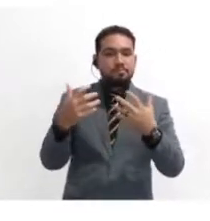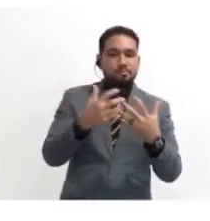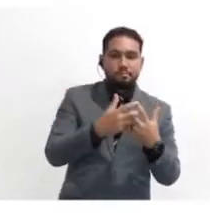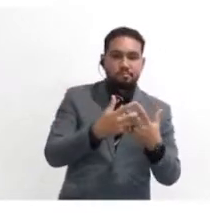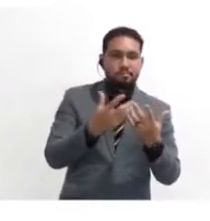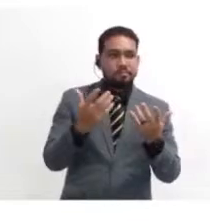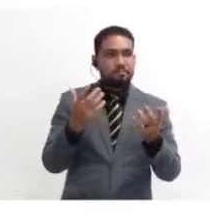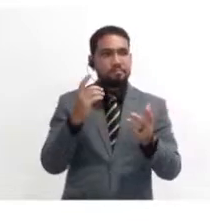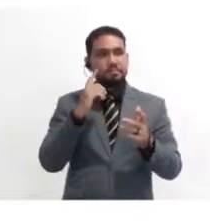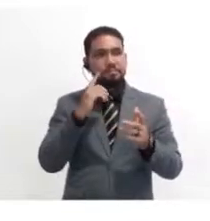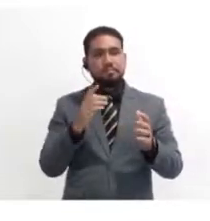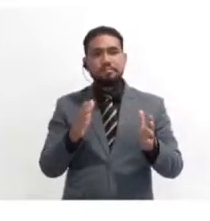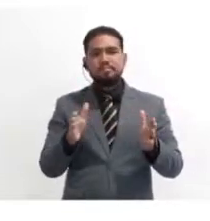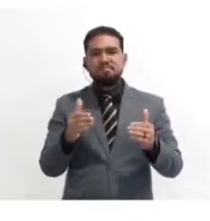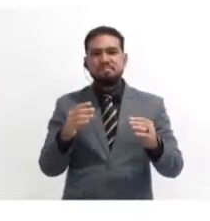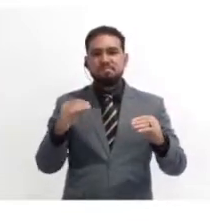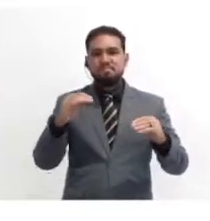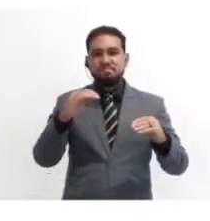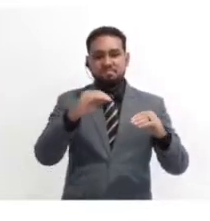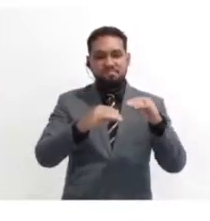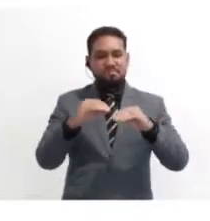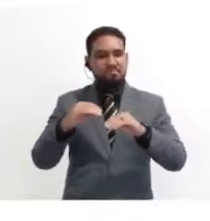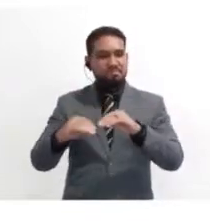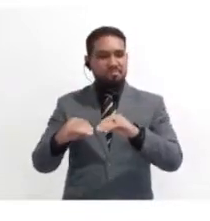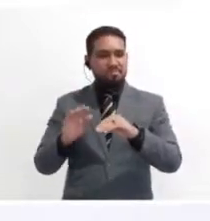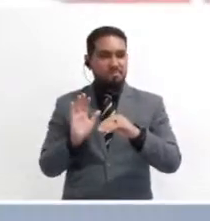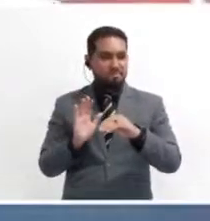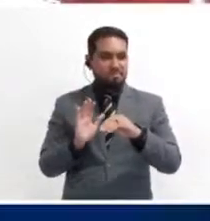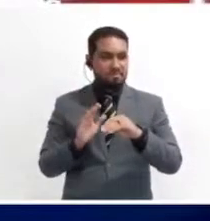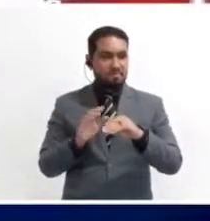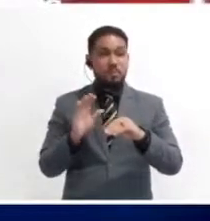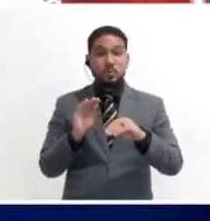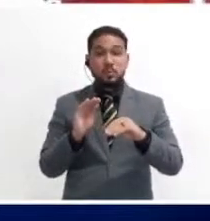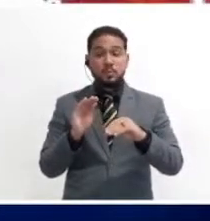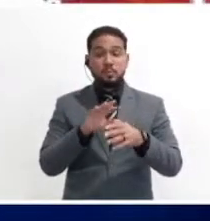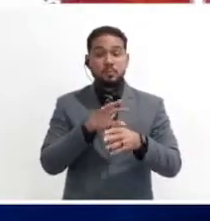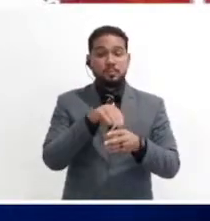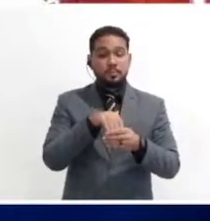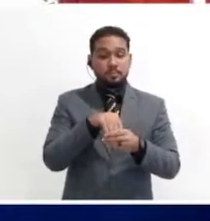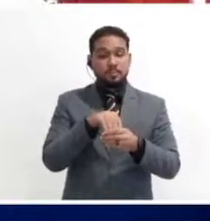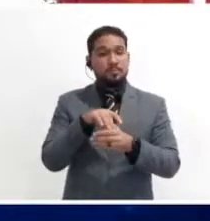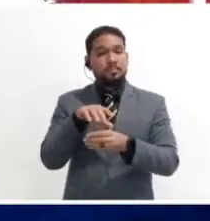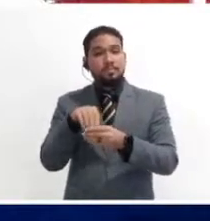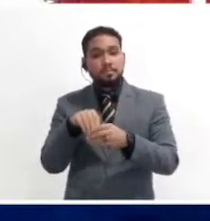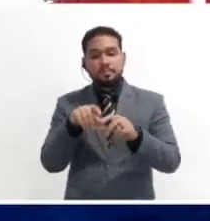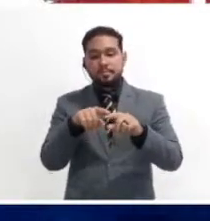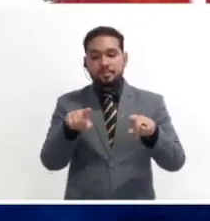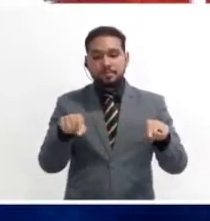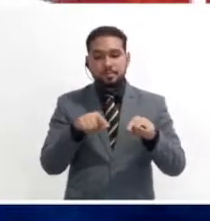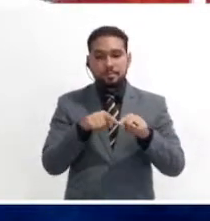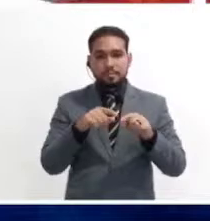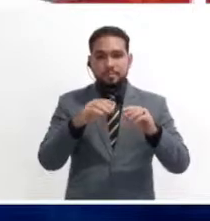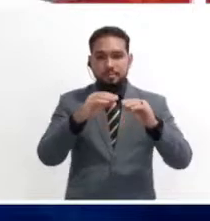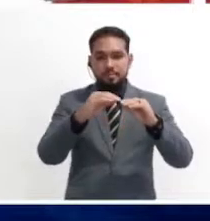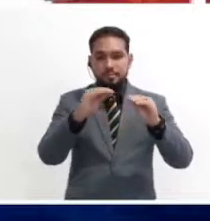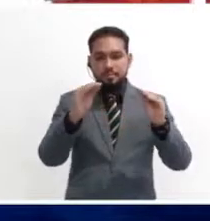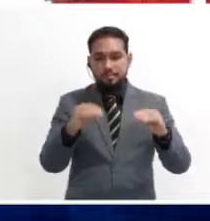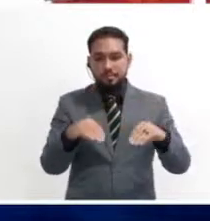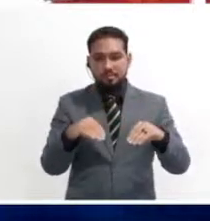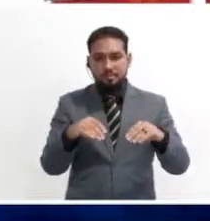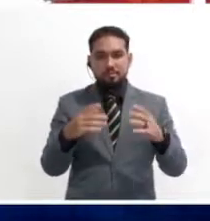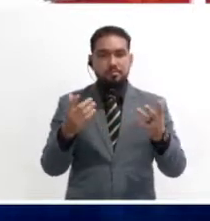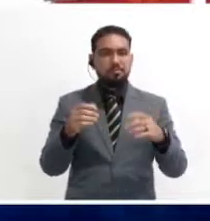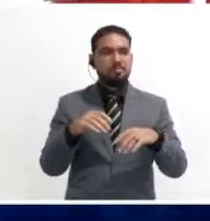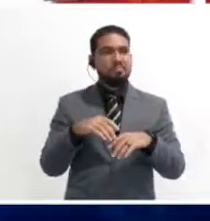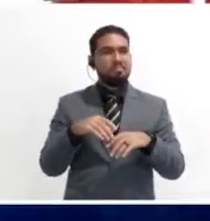Use a wafer fab or for RDL, but we can use it here for shielding also. Or organic material that has conductive